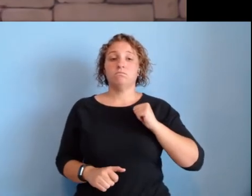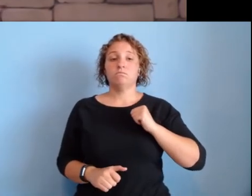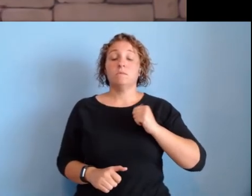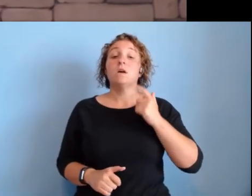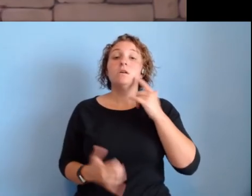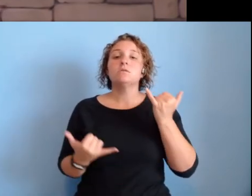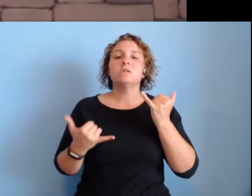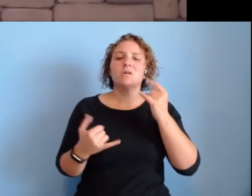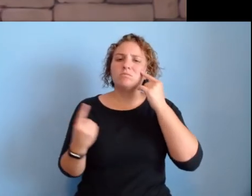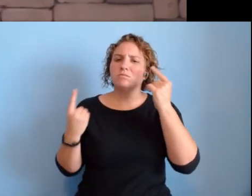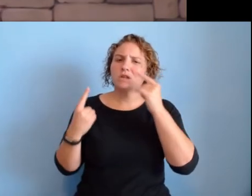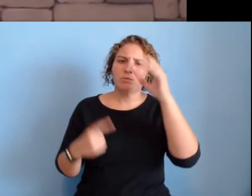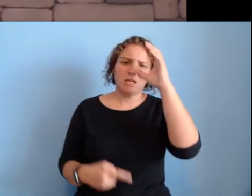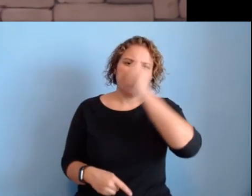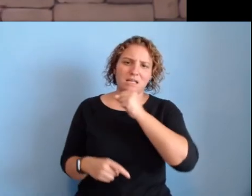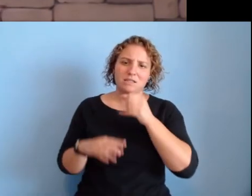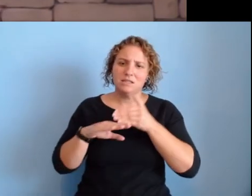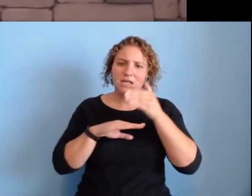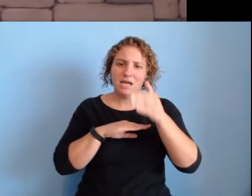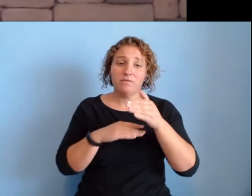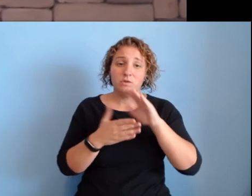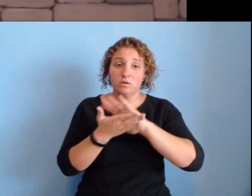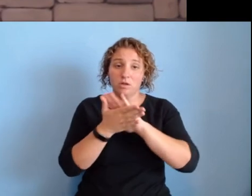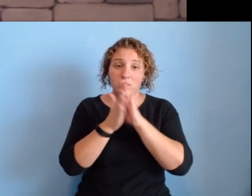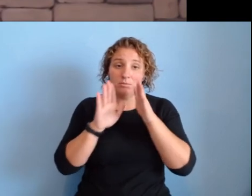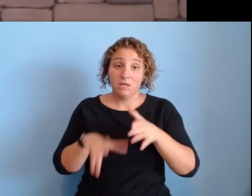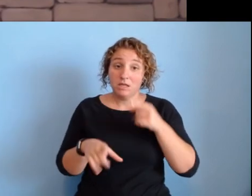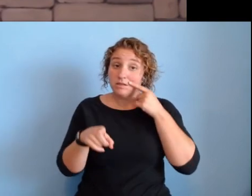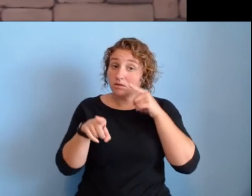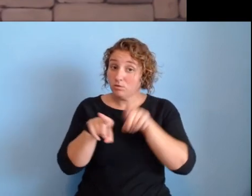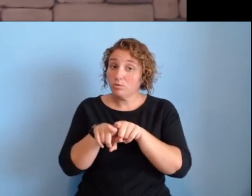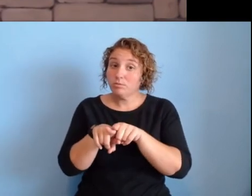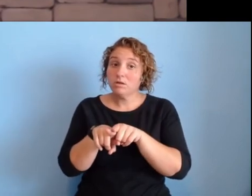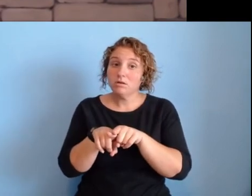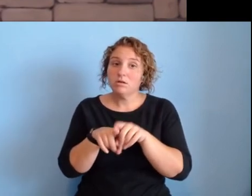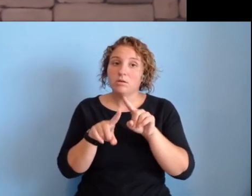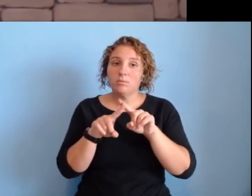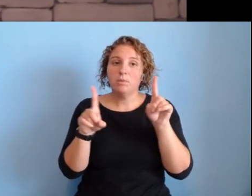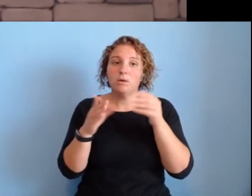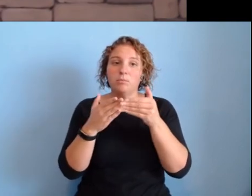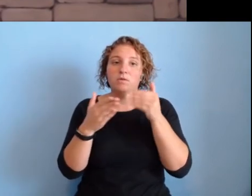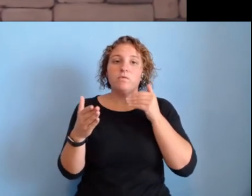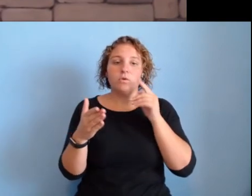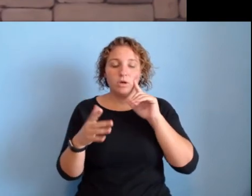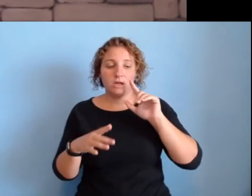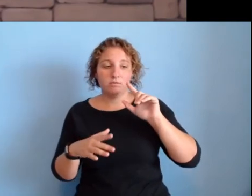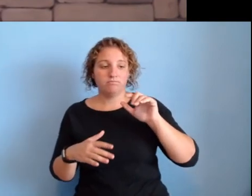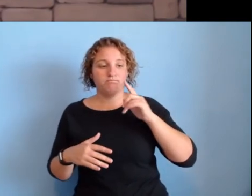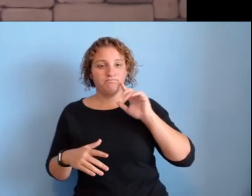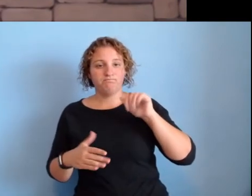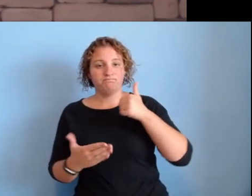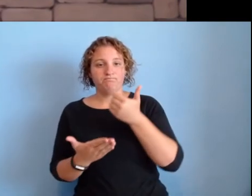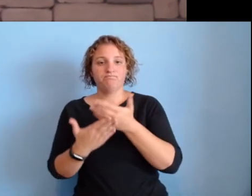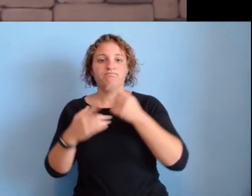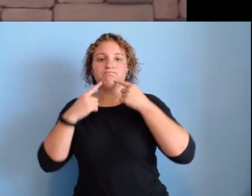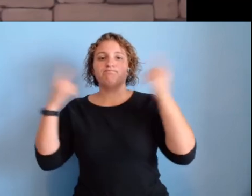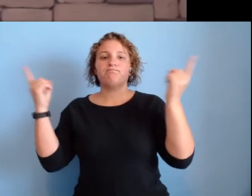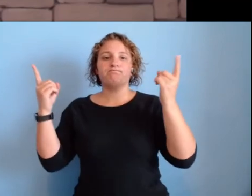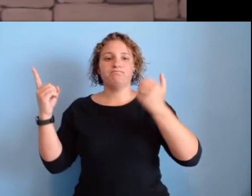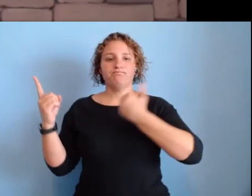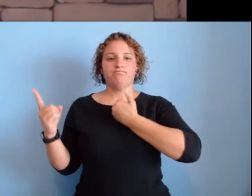that, my guess, it is after he makes the peace agreement, but before he declares himself to be God because,